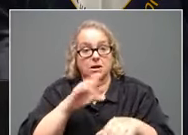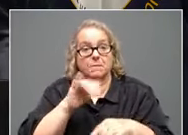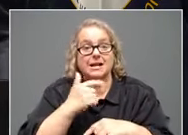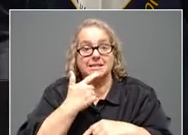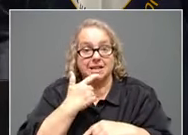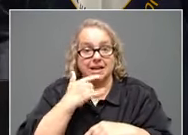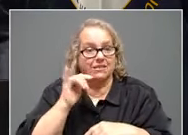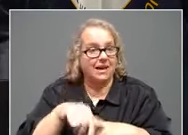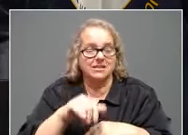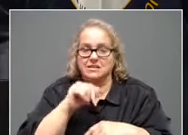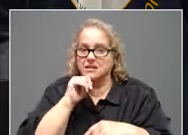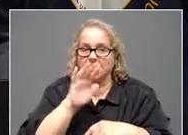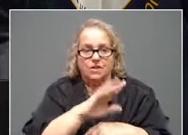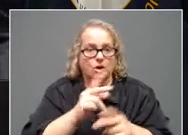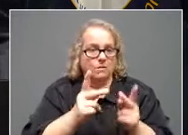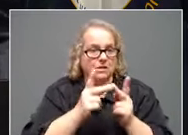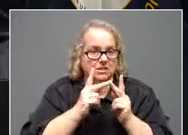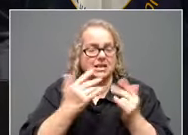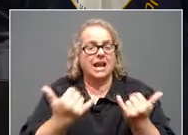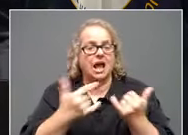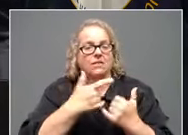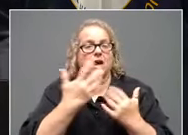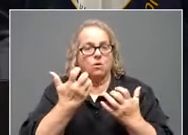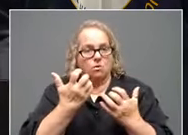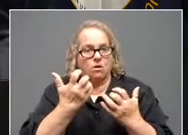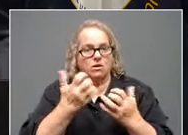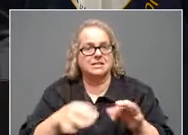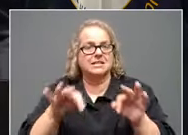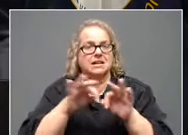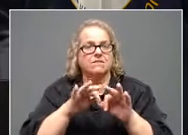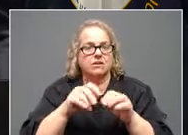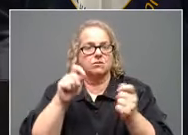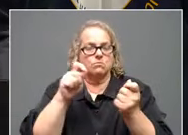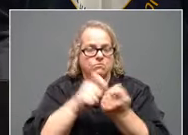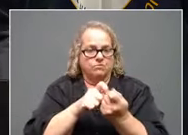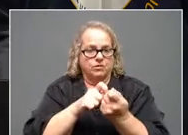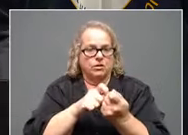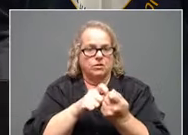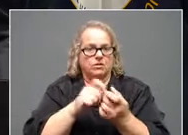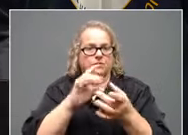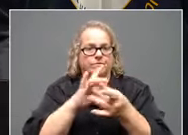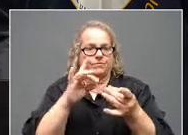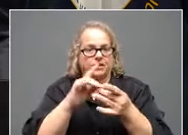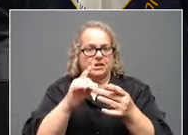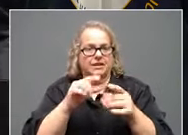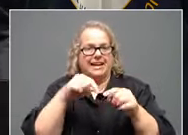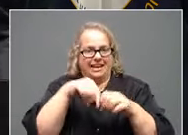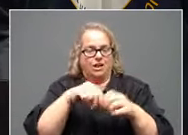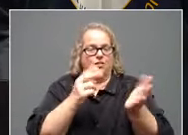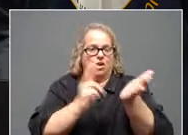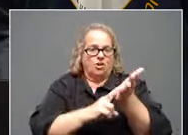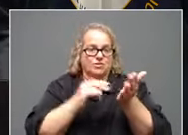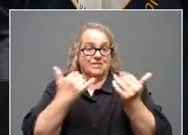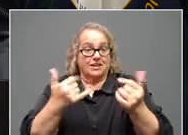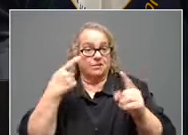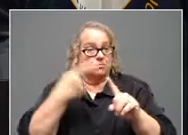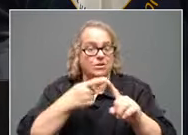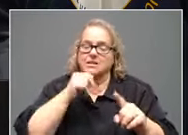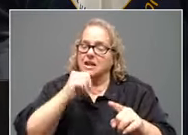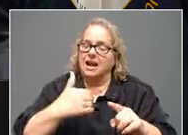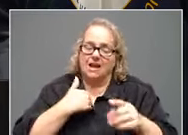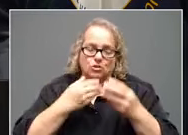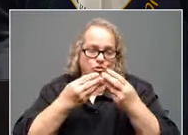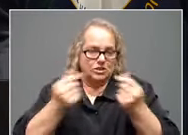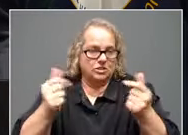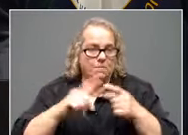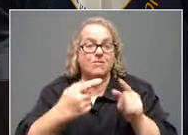longer their position, and they now want significant additional terms written into the contract. So at this point, there is not resolution, but they have the contract